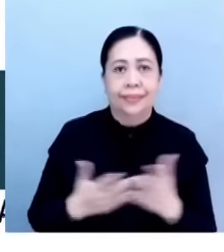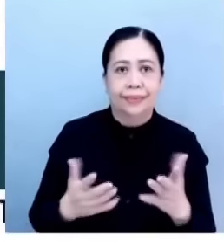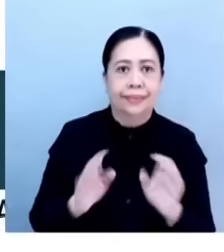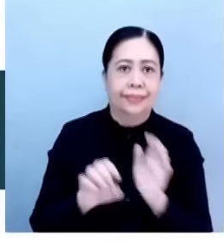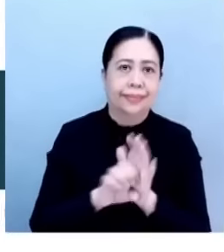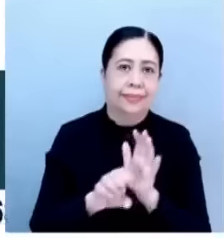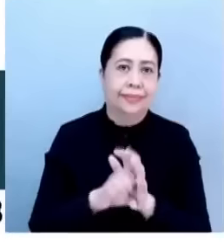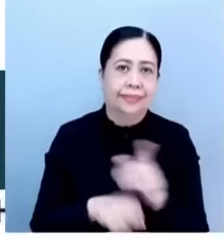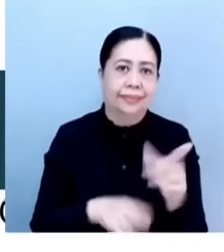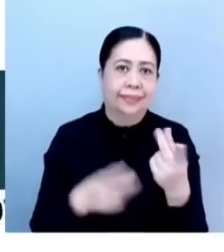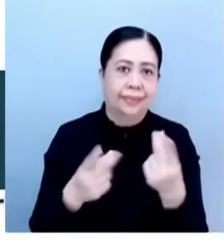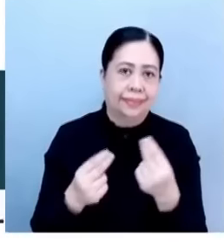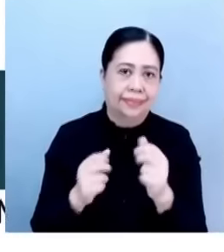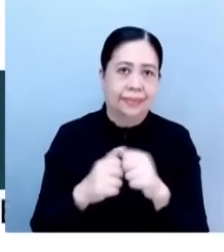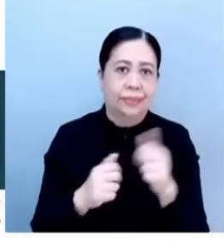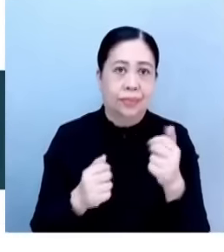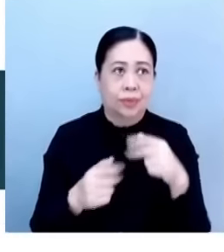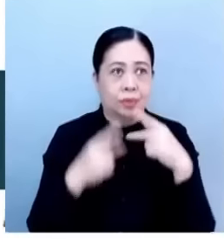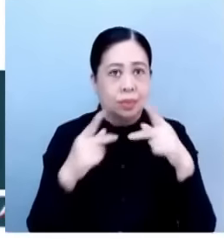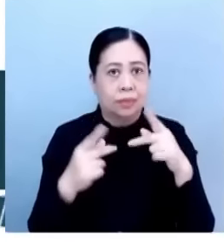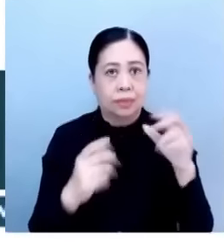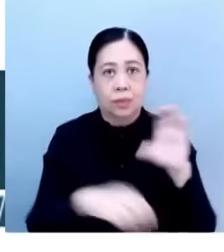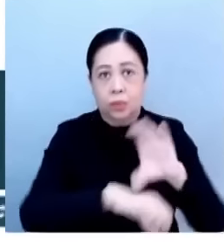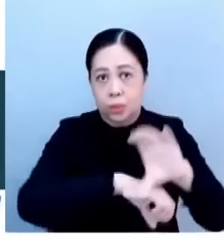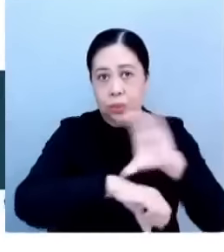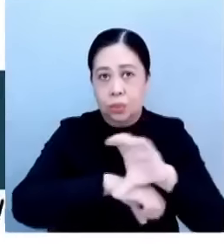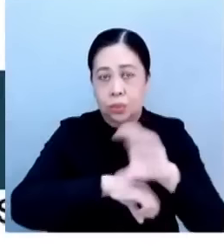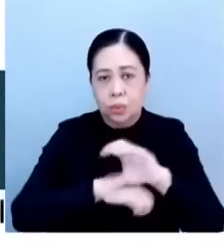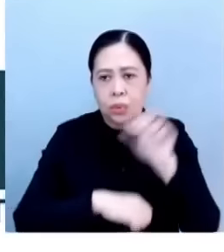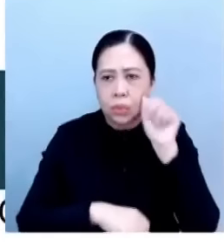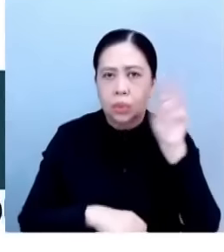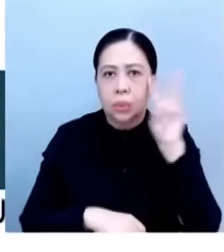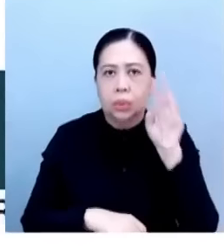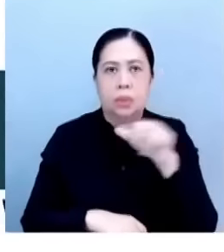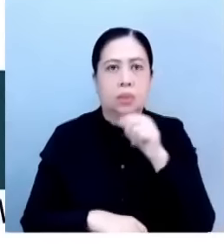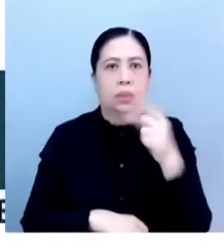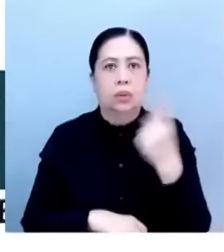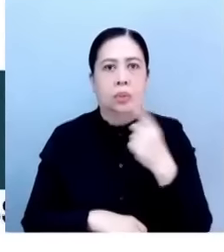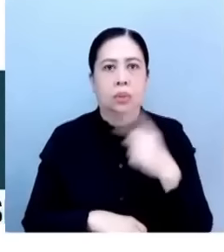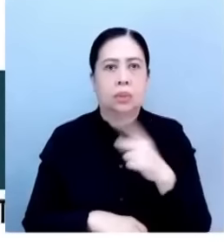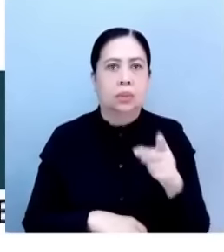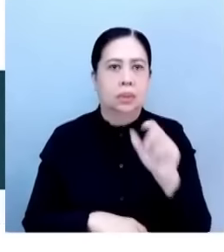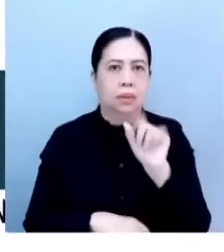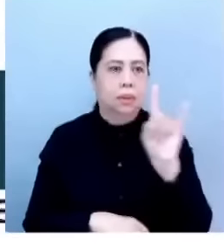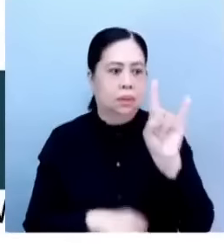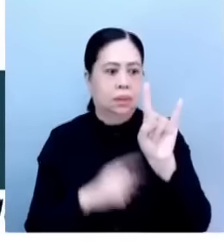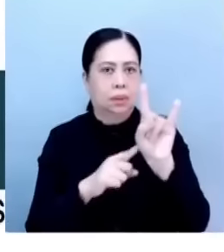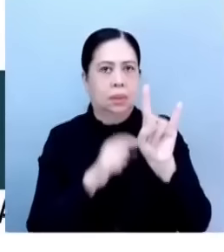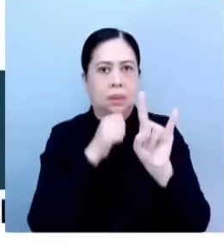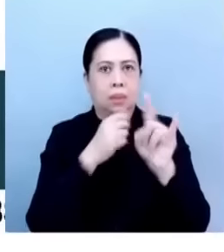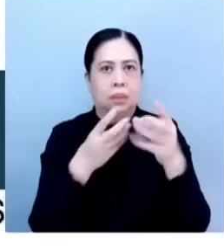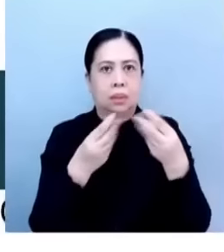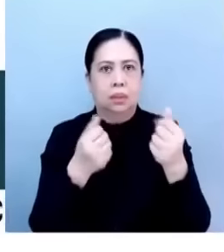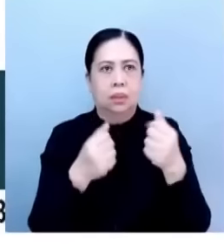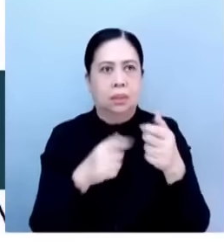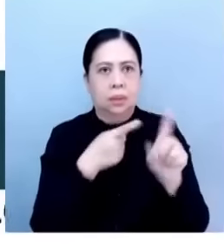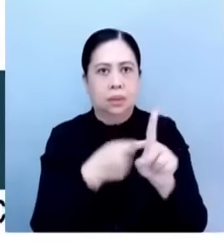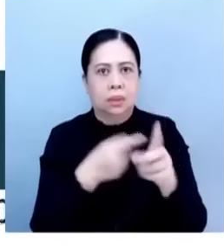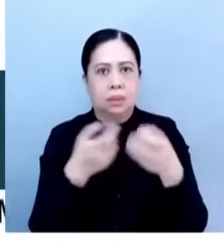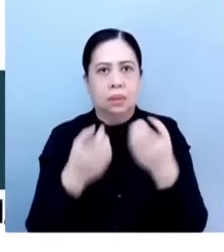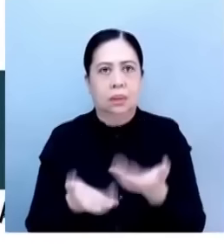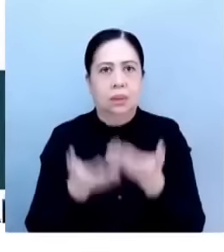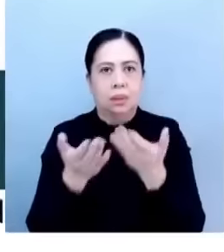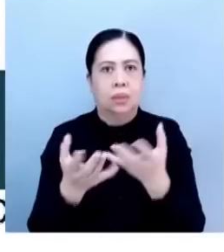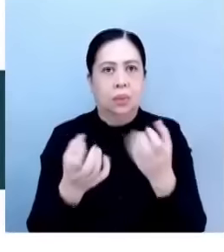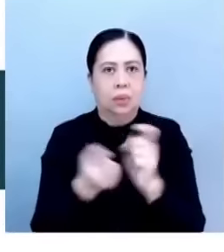Katulad ng ginagawa sa mga public consultation, malalaman. Hindi lang naman, the ad does not address all the issues na